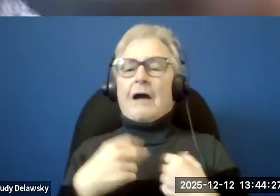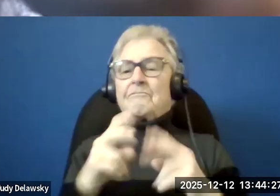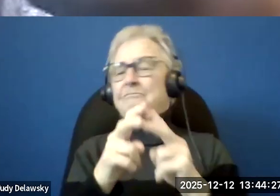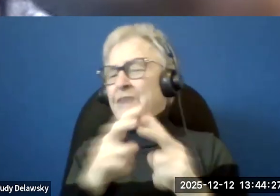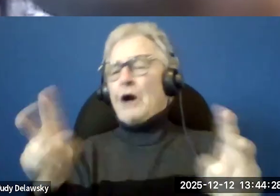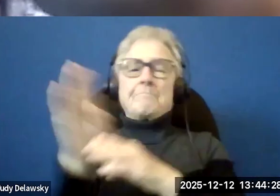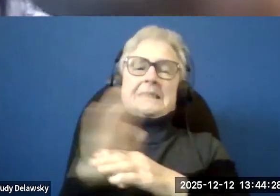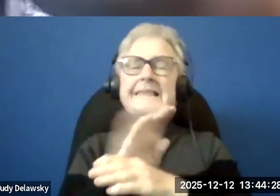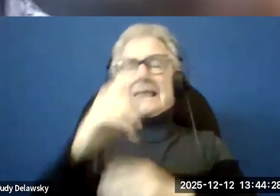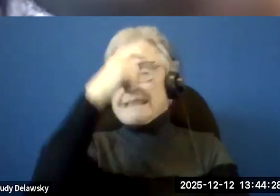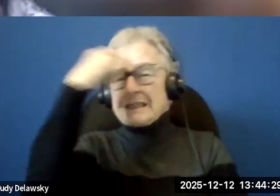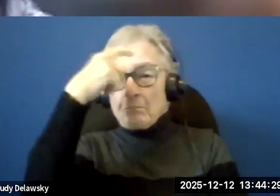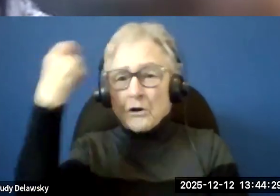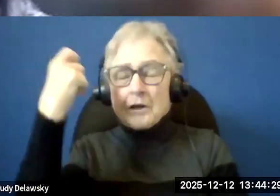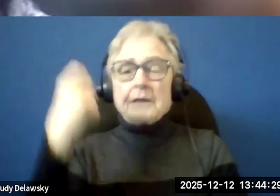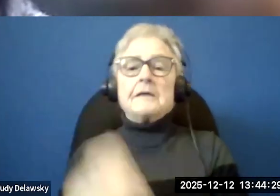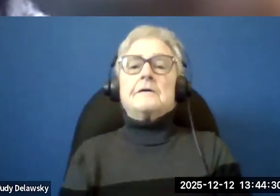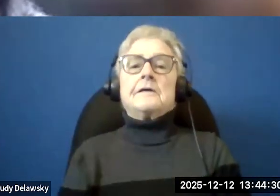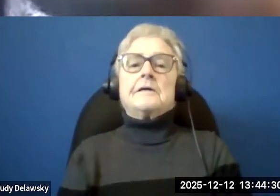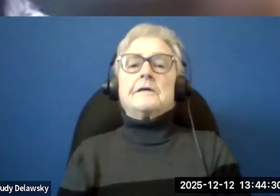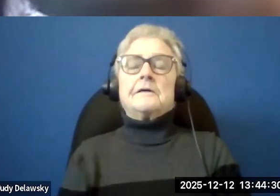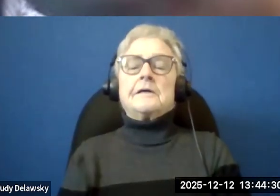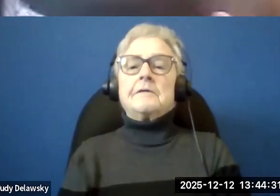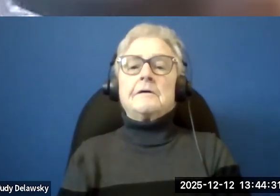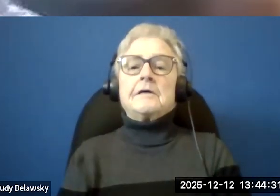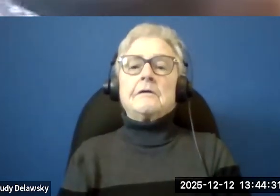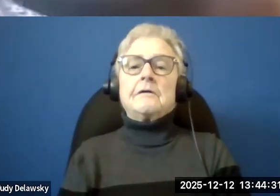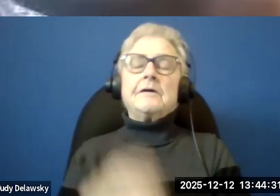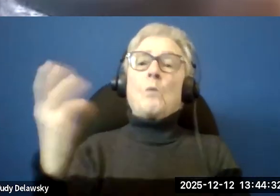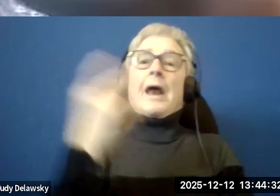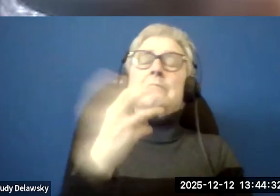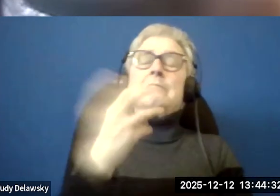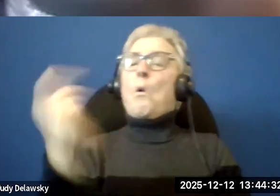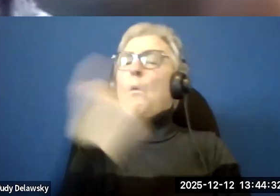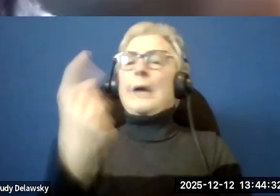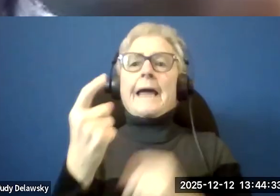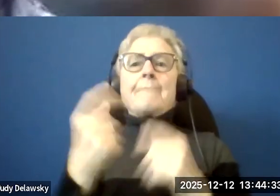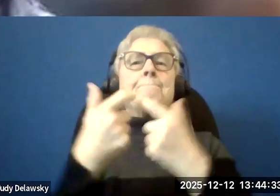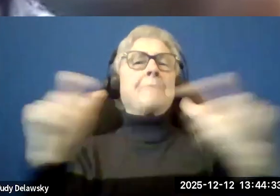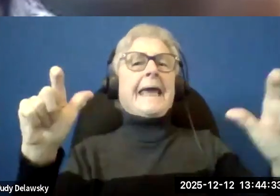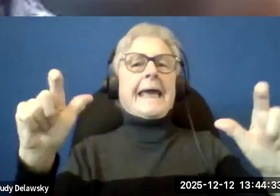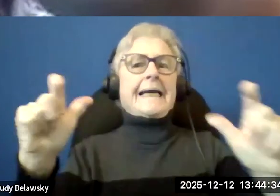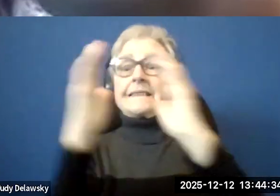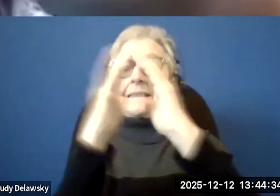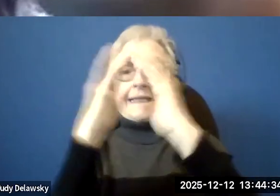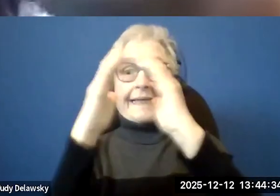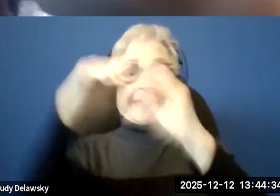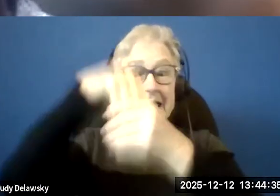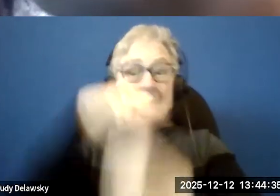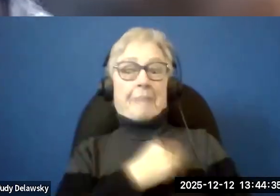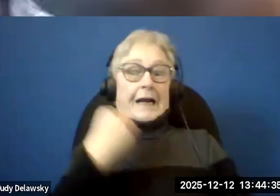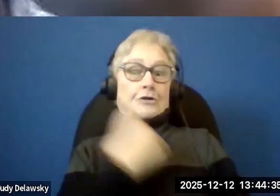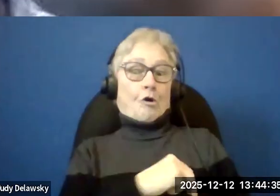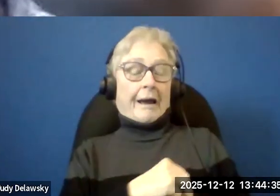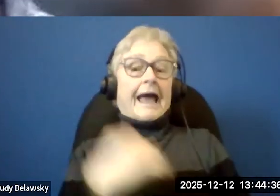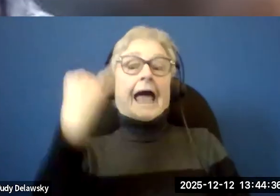understand, so Winnipeg's the only big city center in Manitoba. So if you're being evacuated, you're coming down